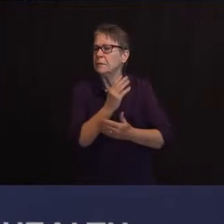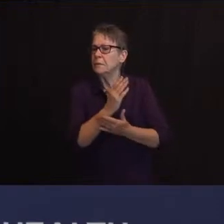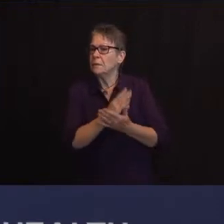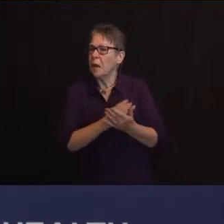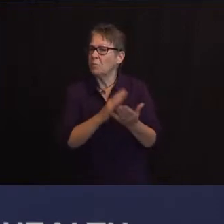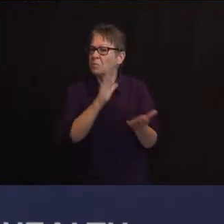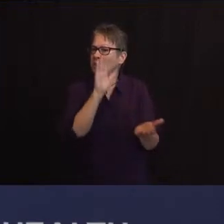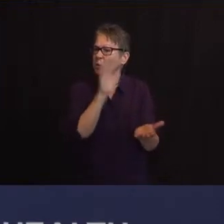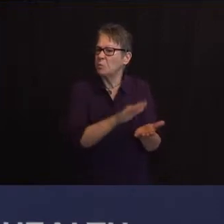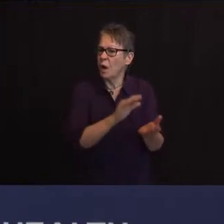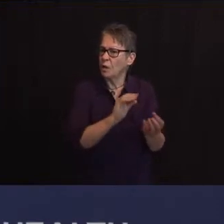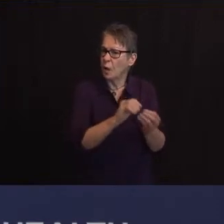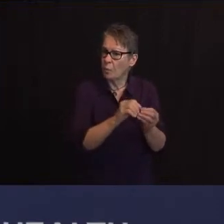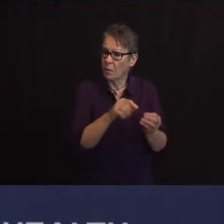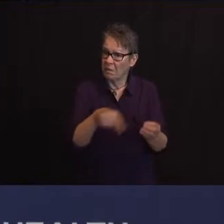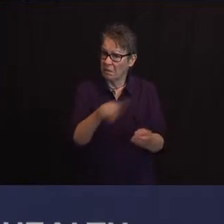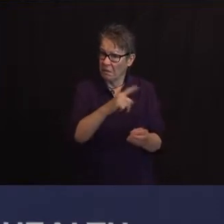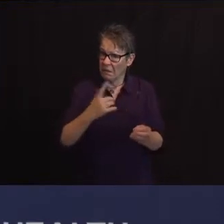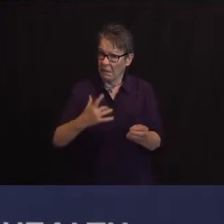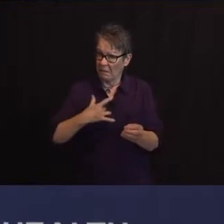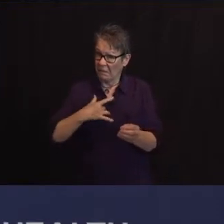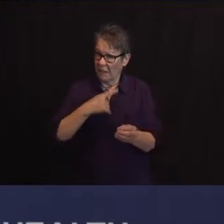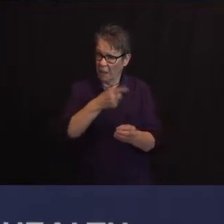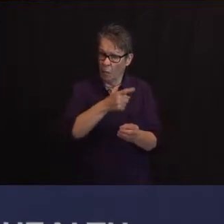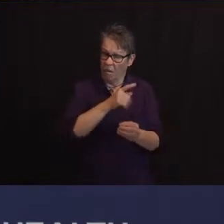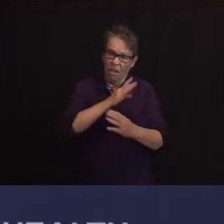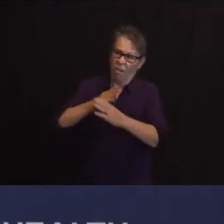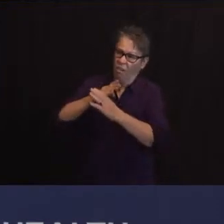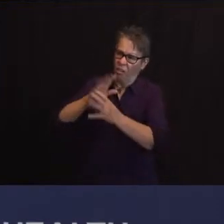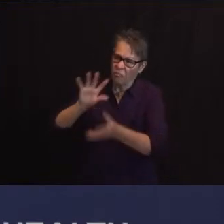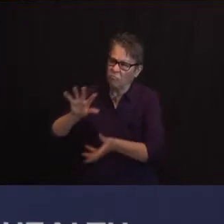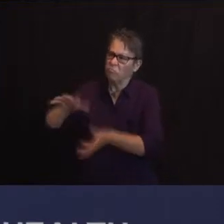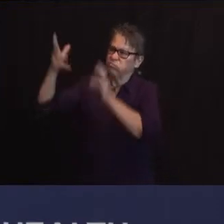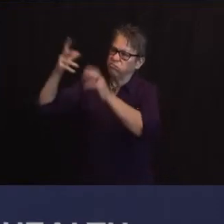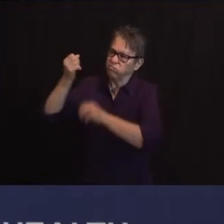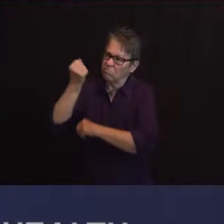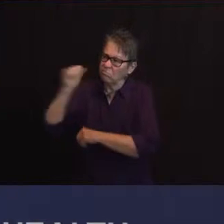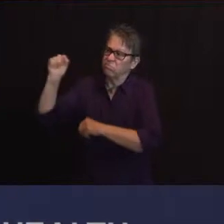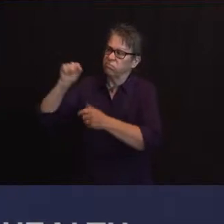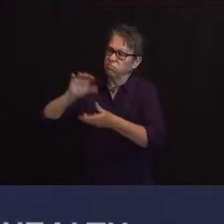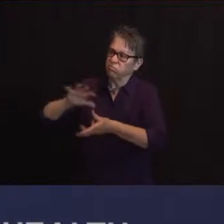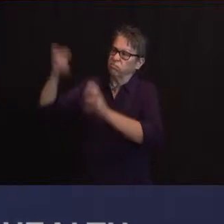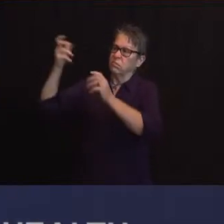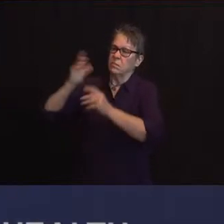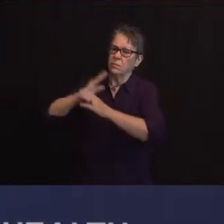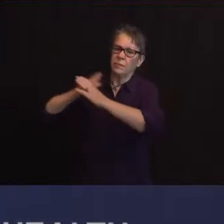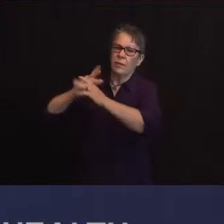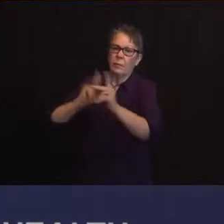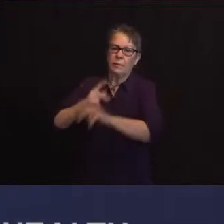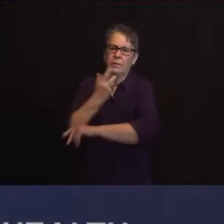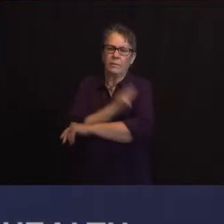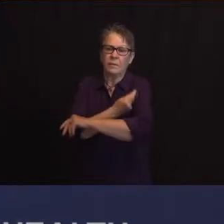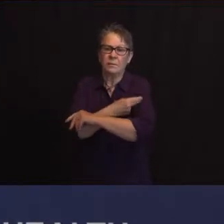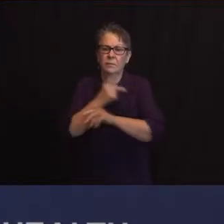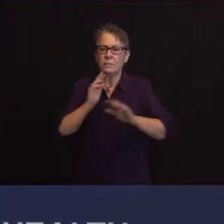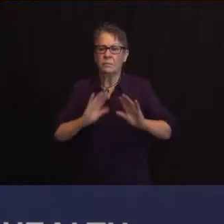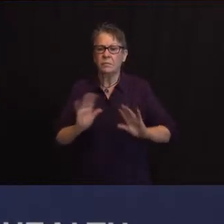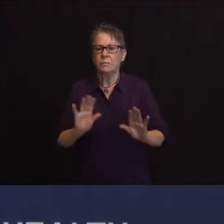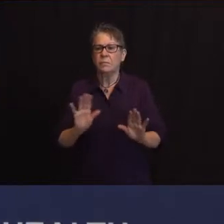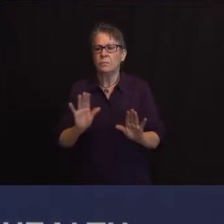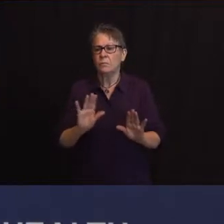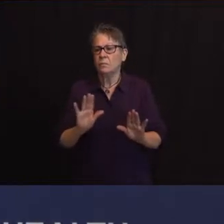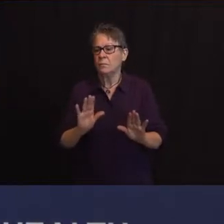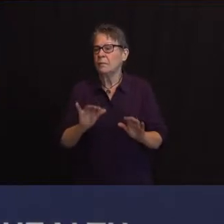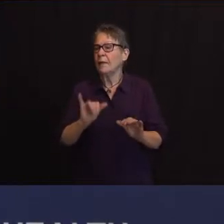as we feared. I think the biggest hole, you and I talked about this earlier, continues to be long-term care staff, right? That's still the biggest hole.